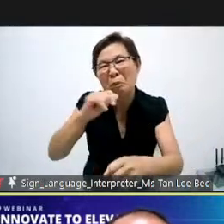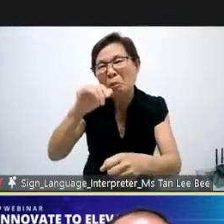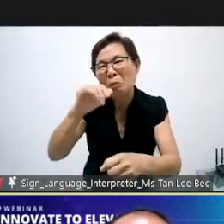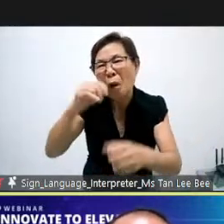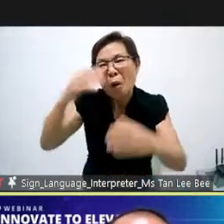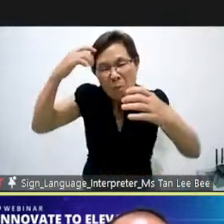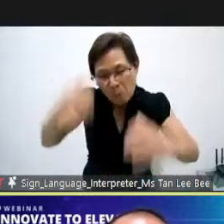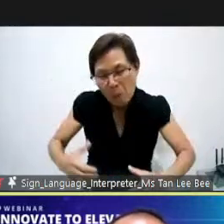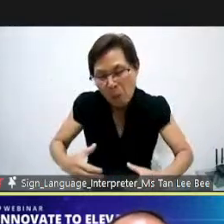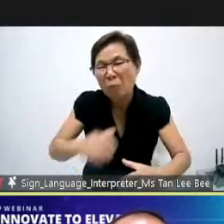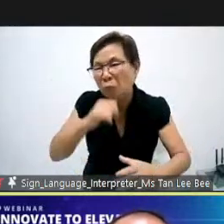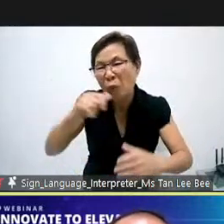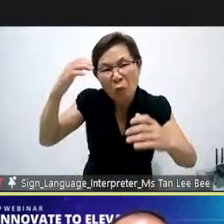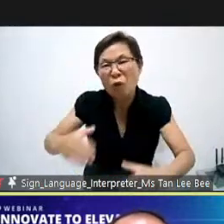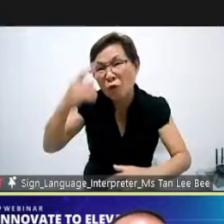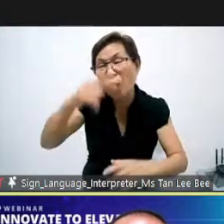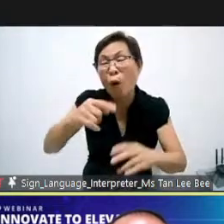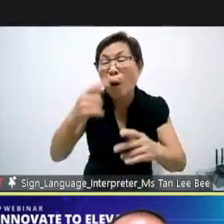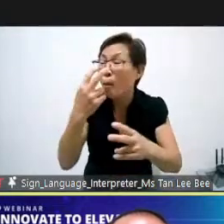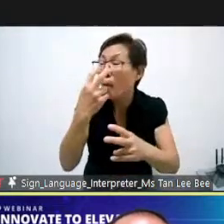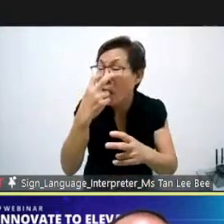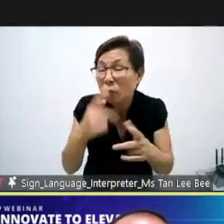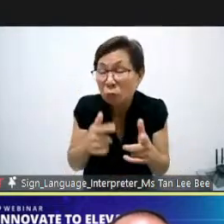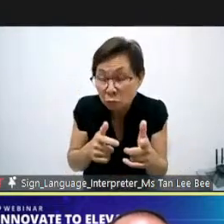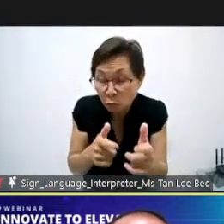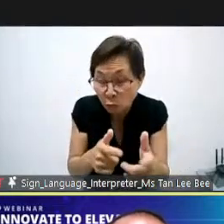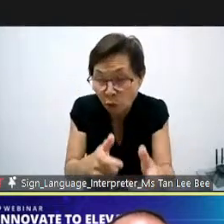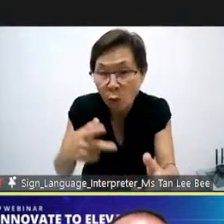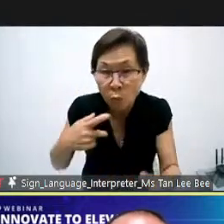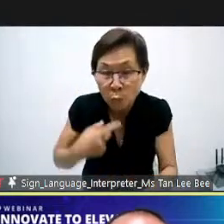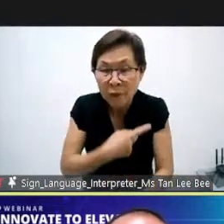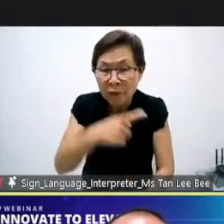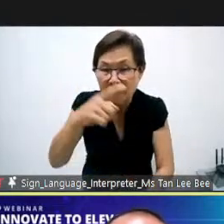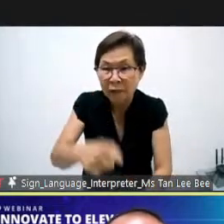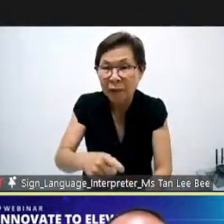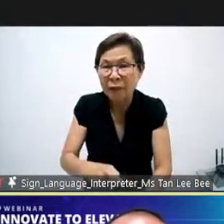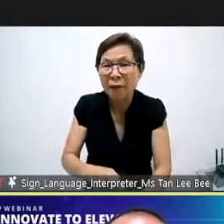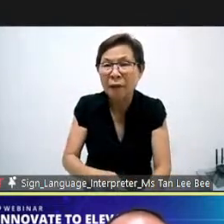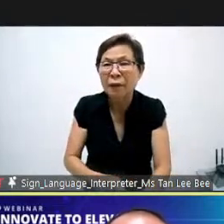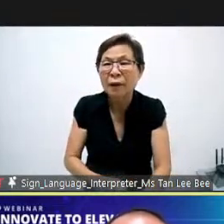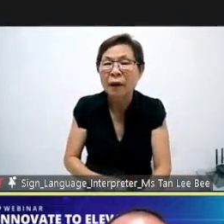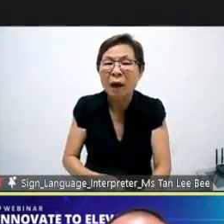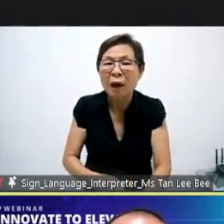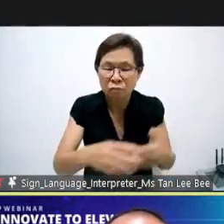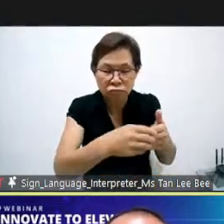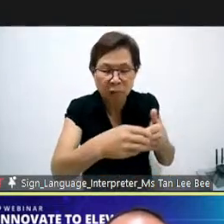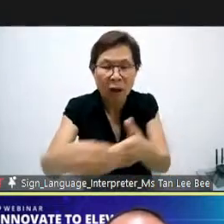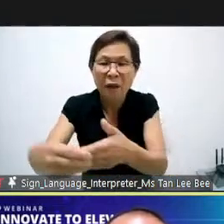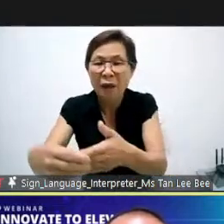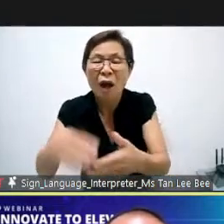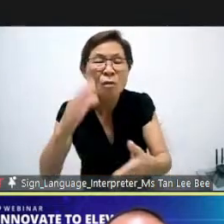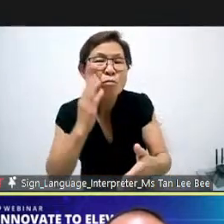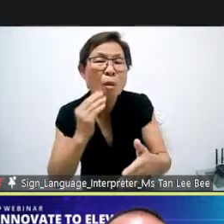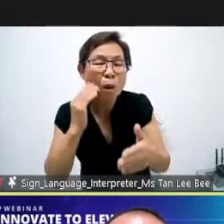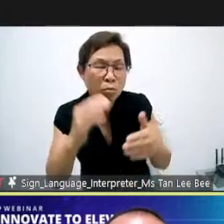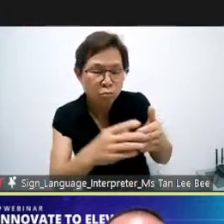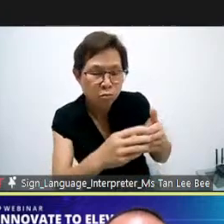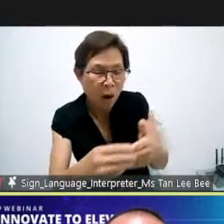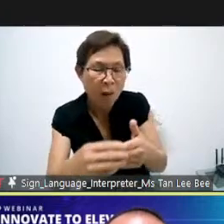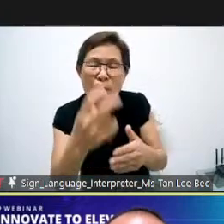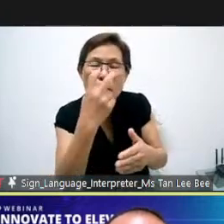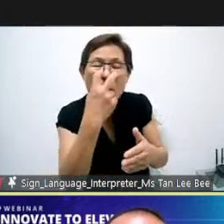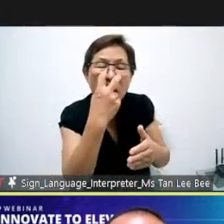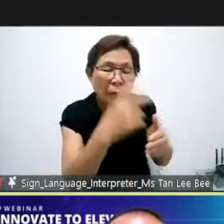the blind to run, and we need to have a experienced guider to bring the